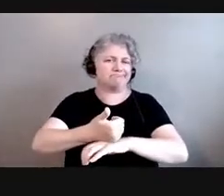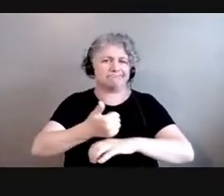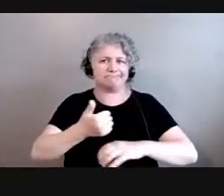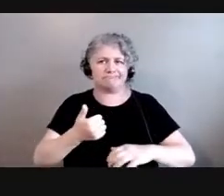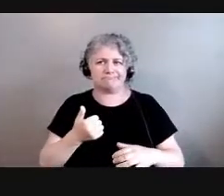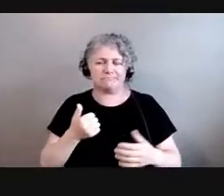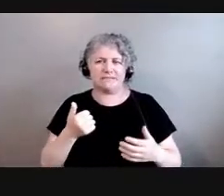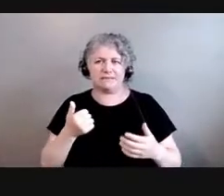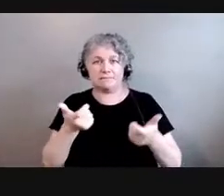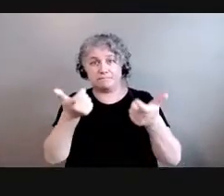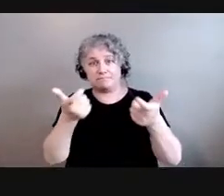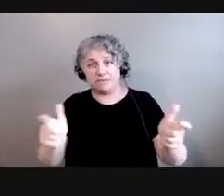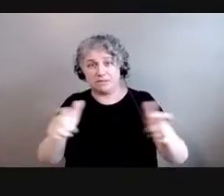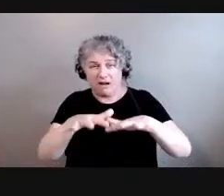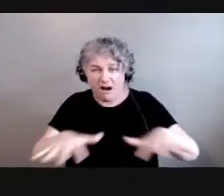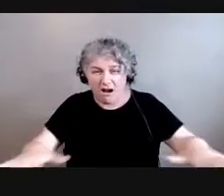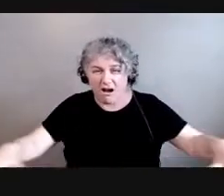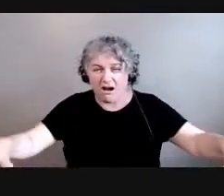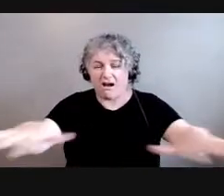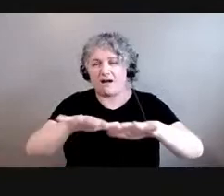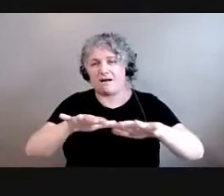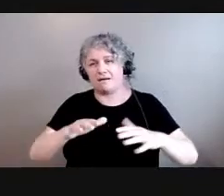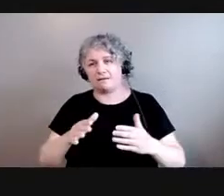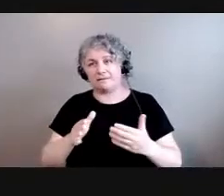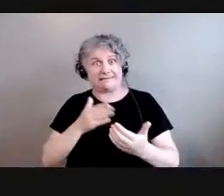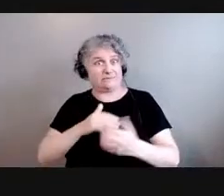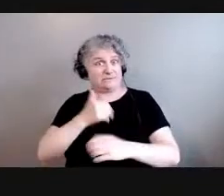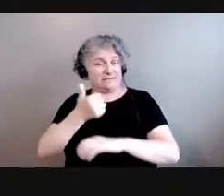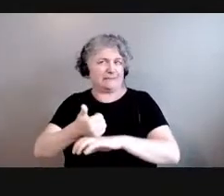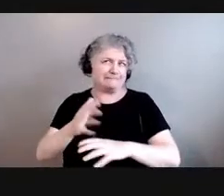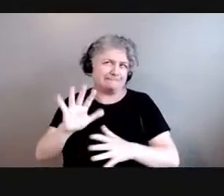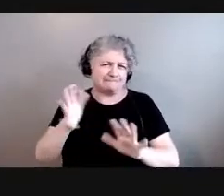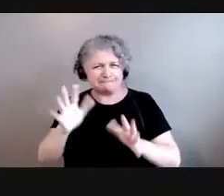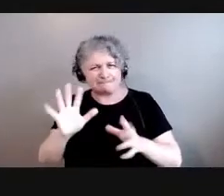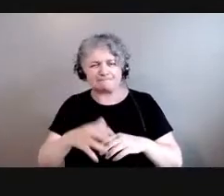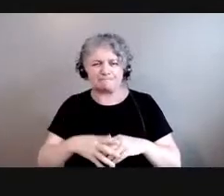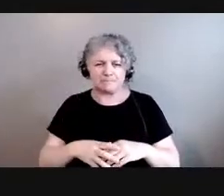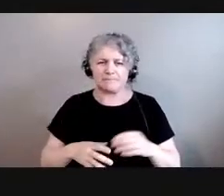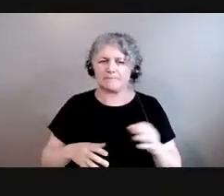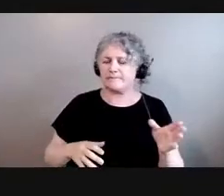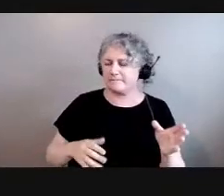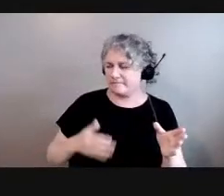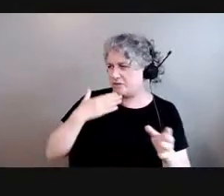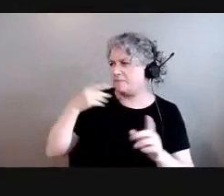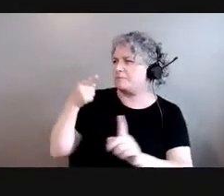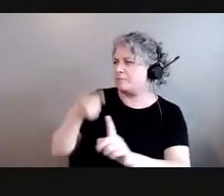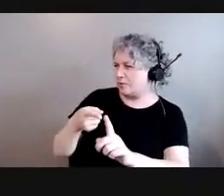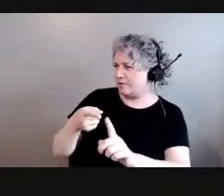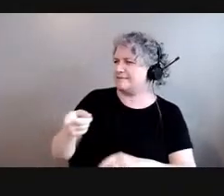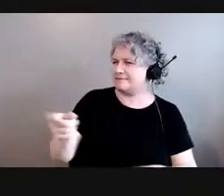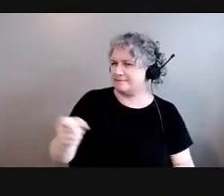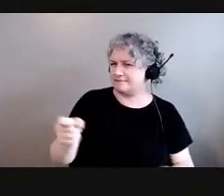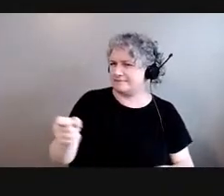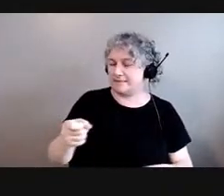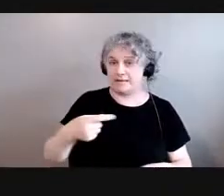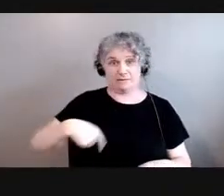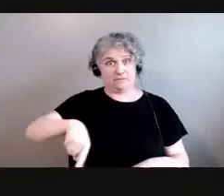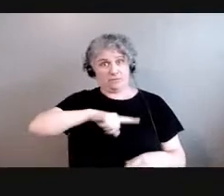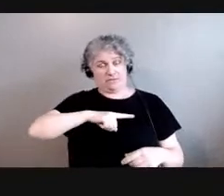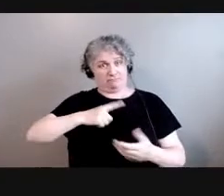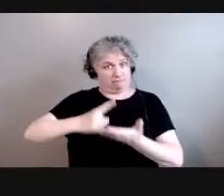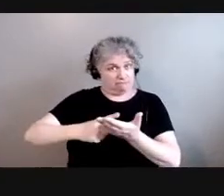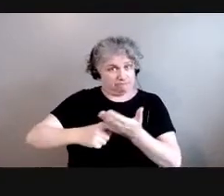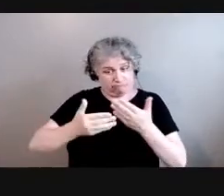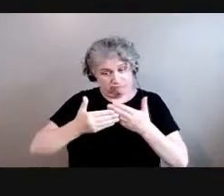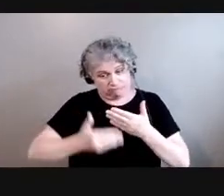sometimes in bigger spaces. Really good points there. And things for us definitely to keep in mind as we talk